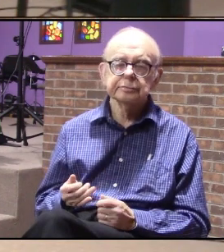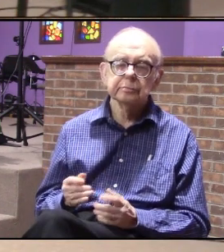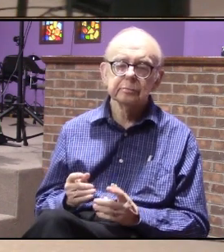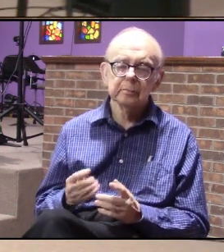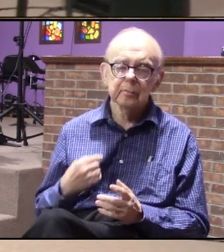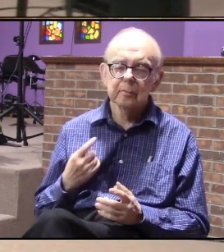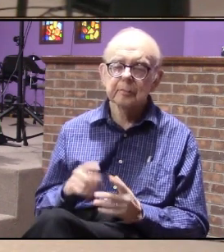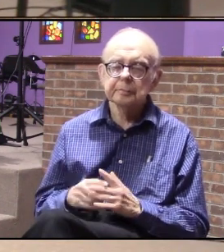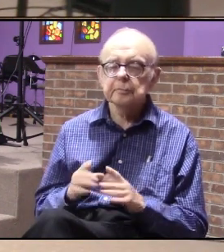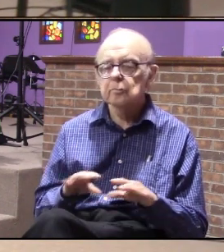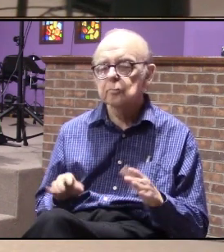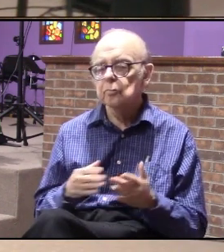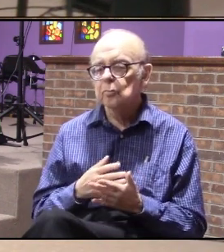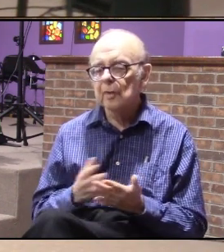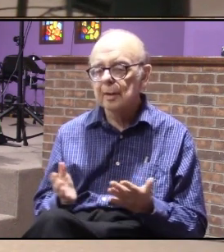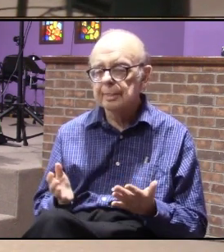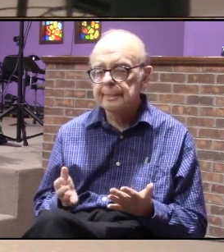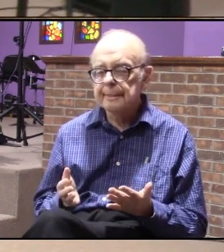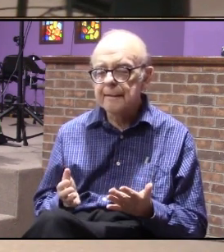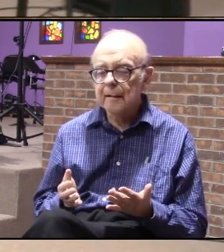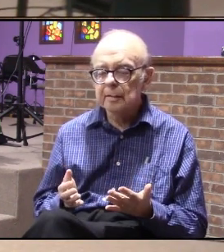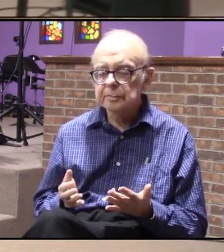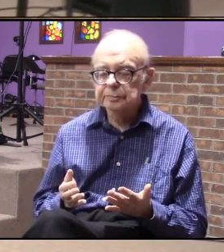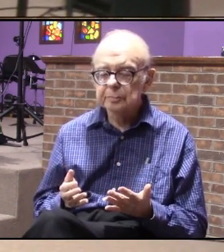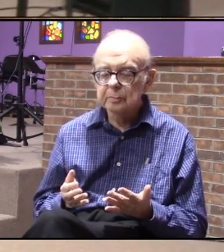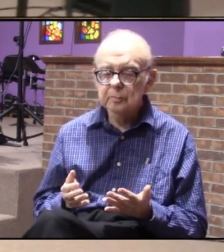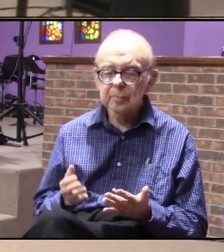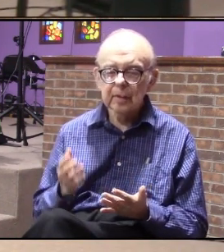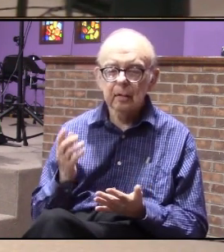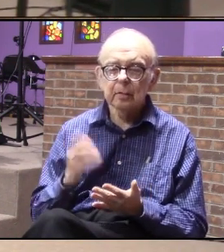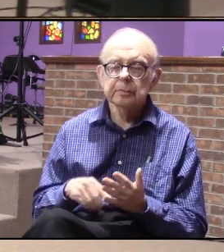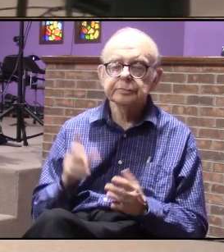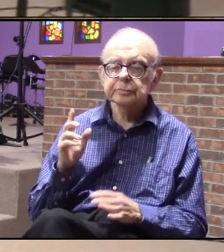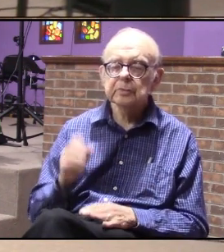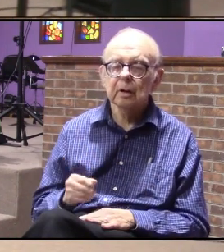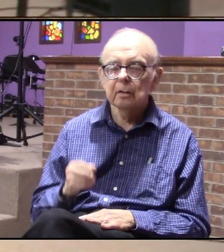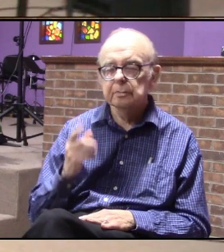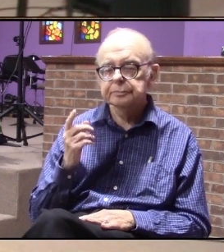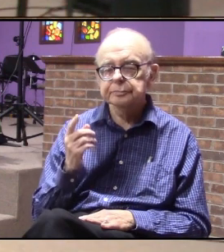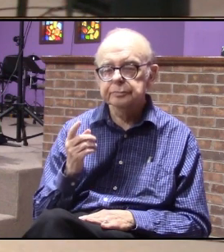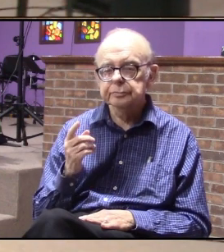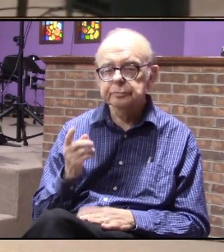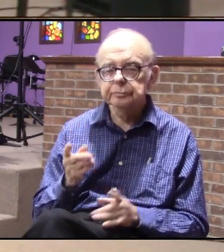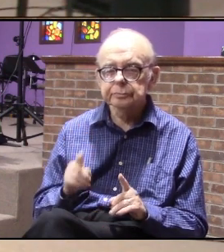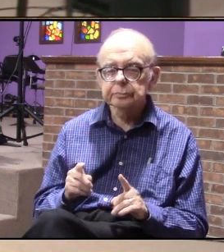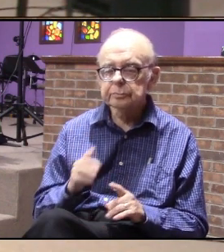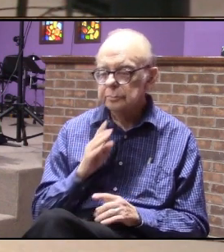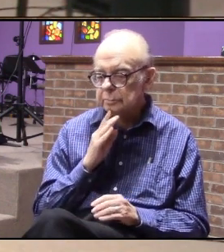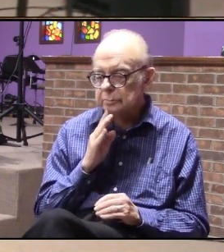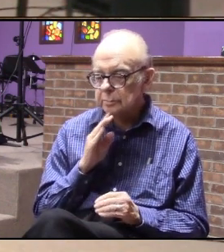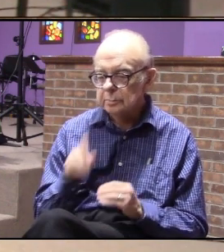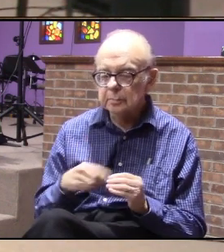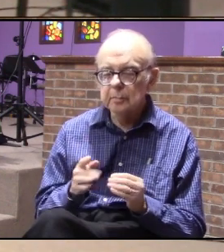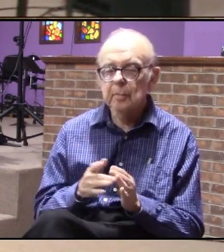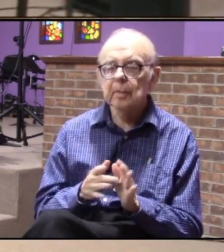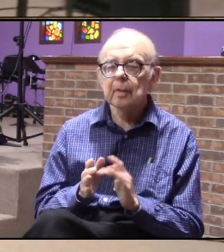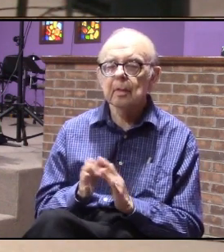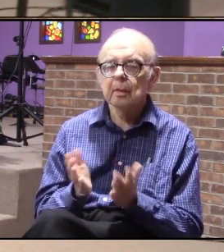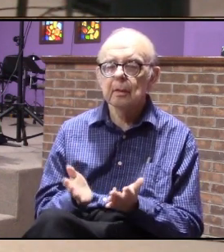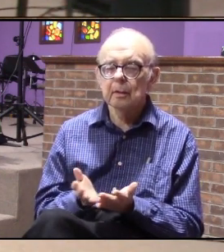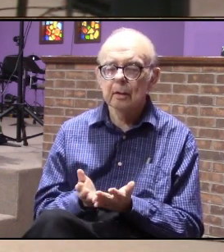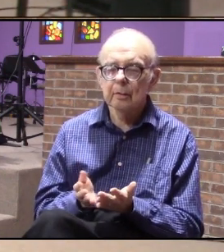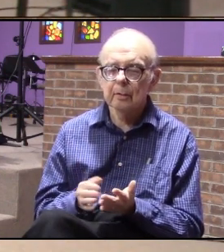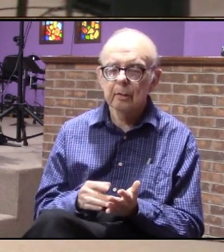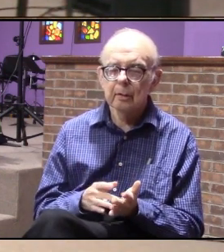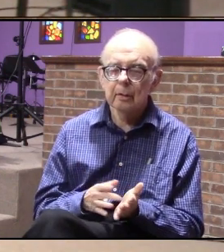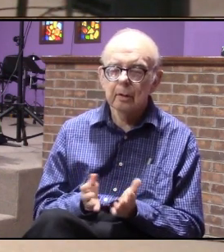began to do these things. So what we need to understand is when we talk about the Bible